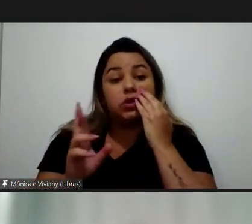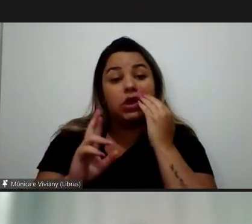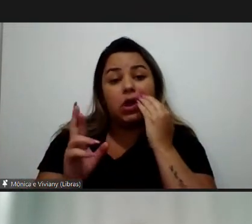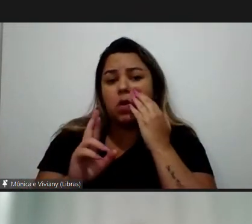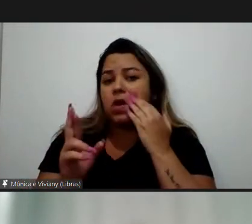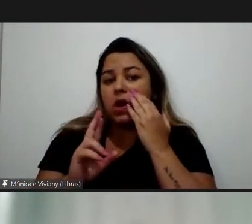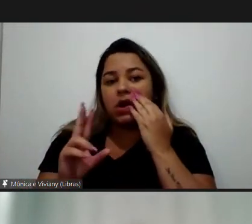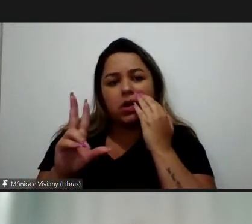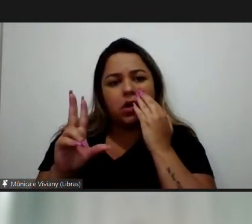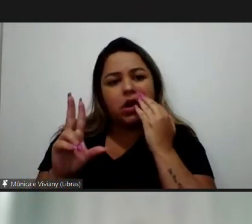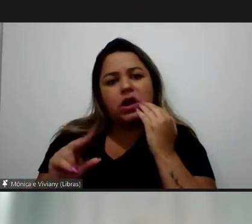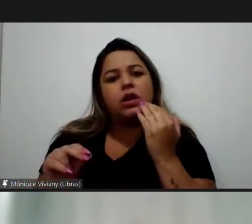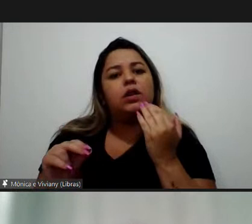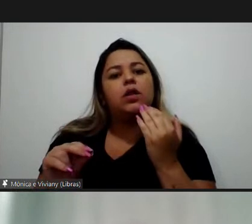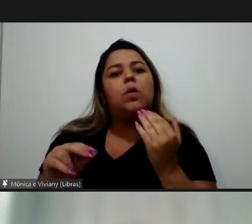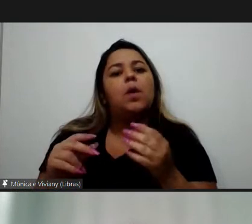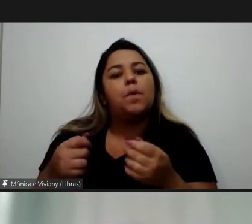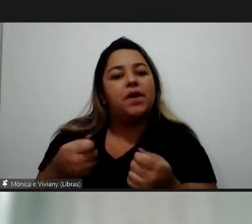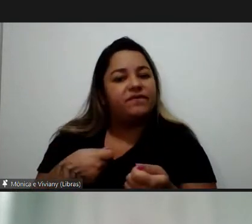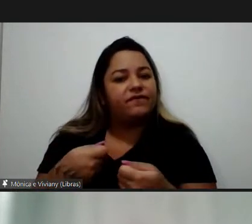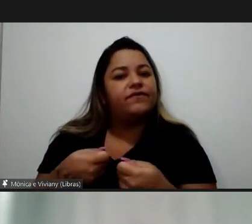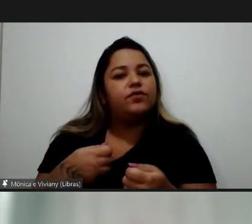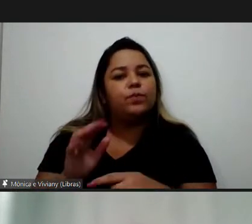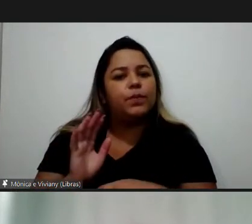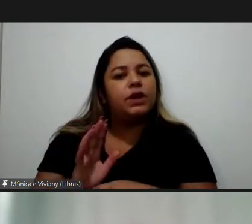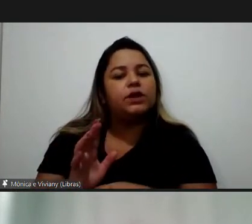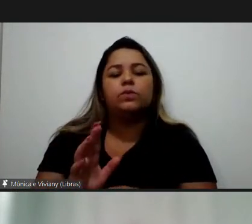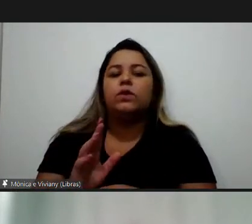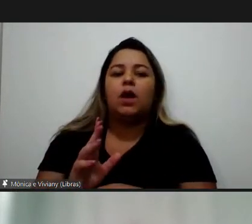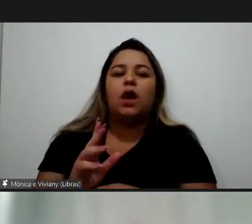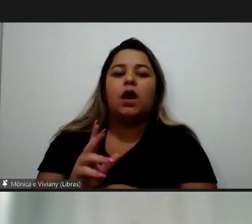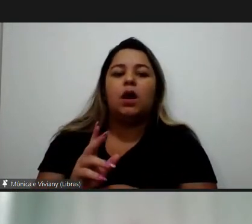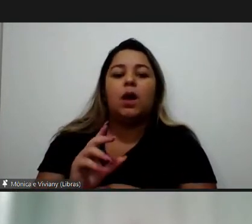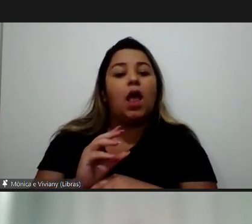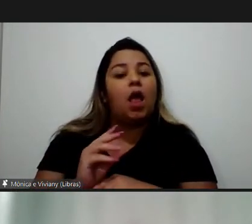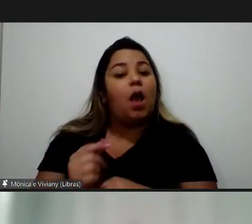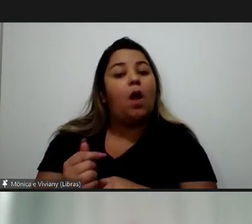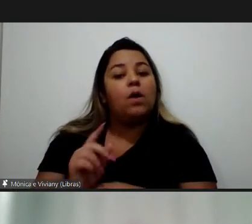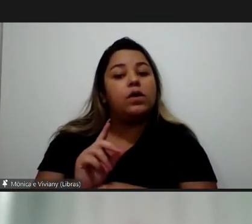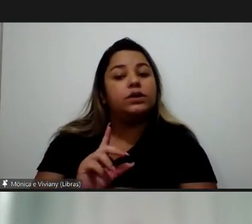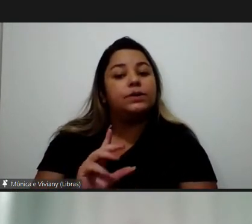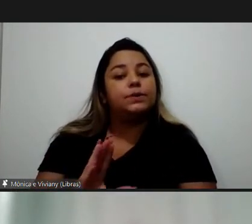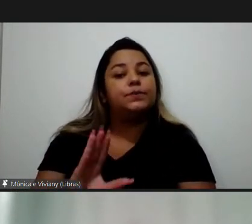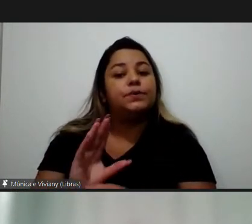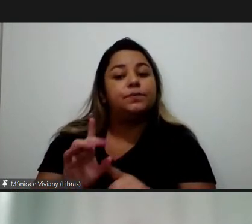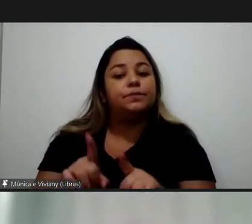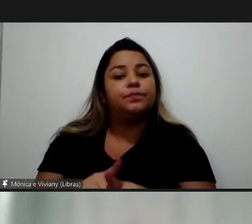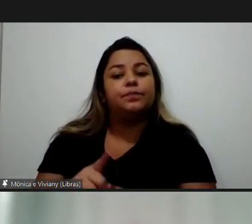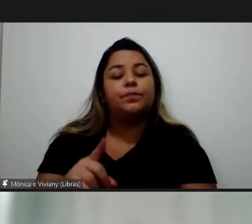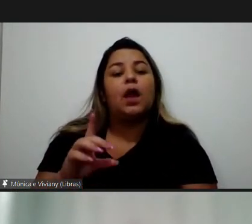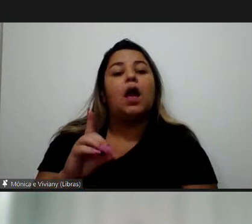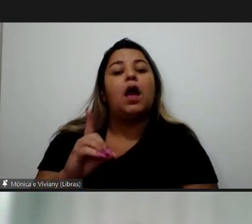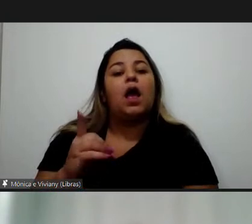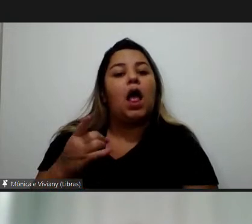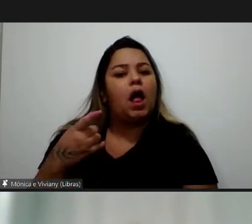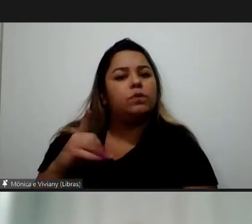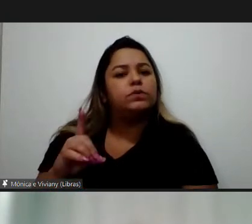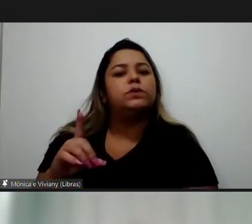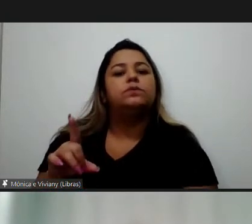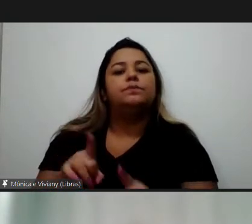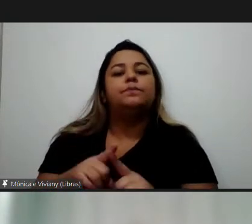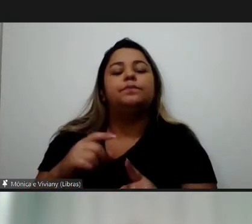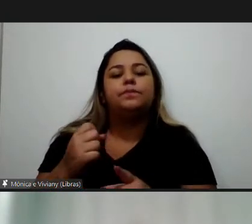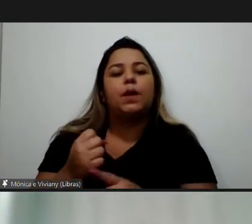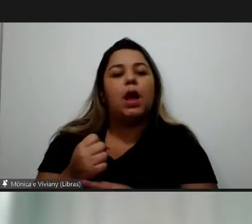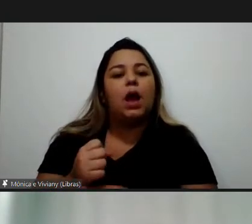mean, as you know, for each of those dollars invested in nutrition services, the return for investment is extremely high. It